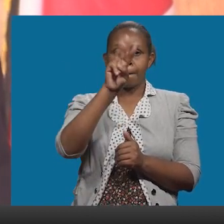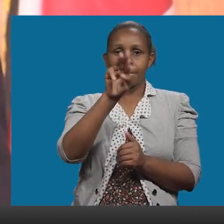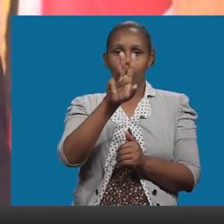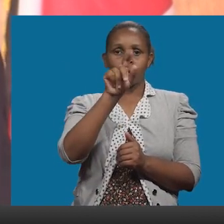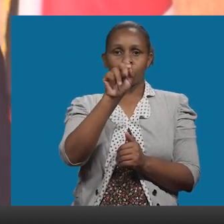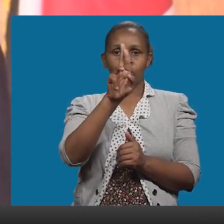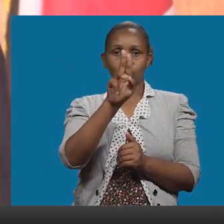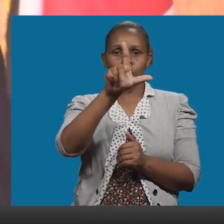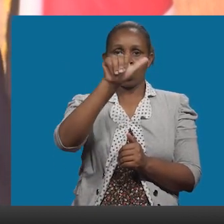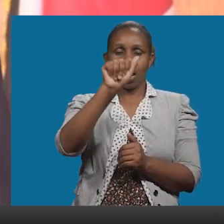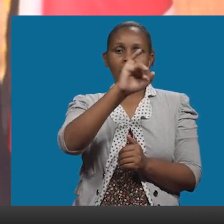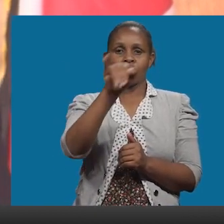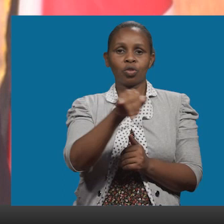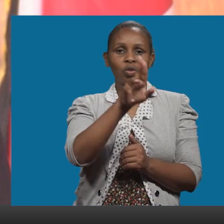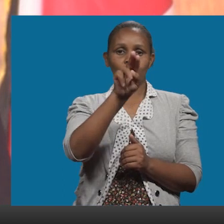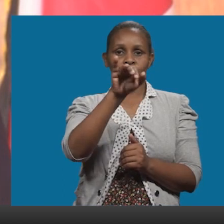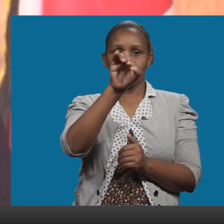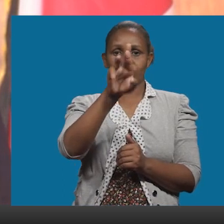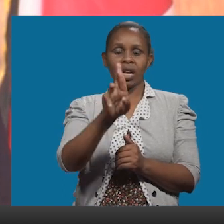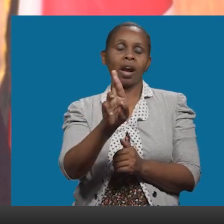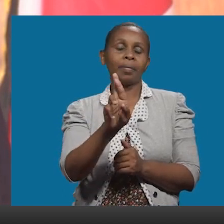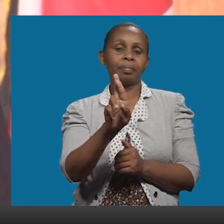Mutula Junior, chairing the meeting, and then